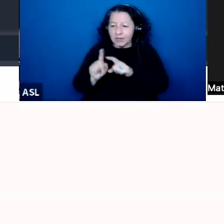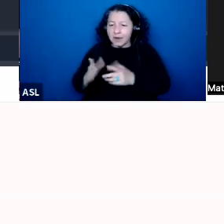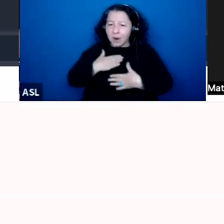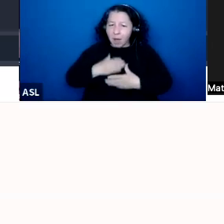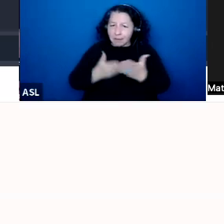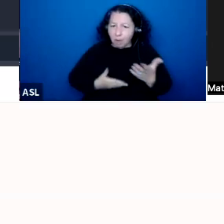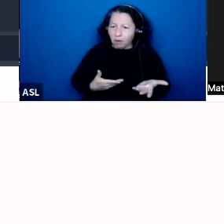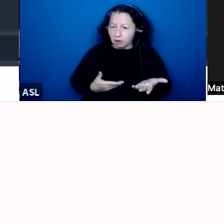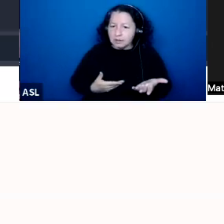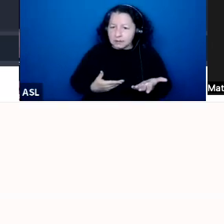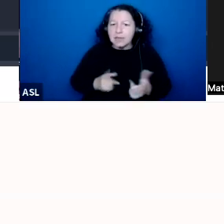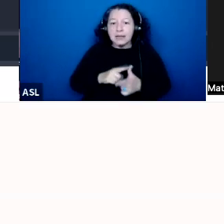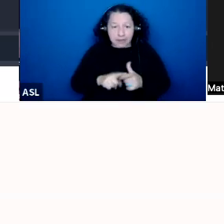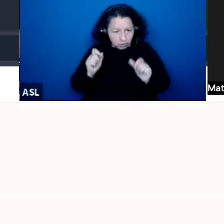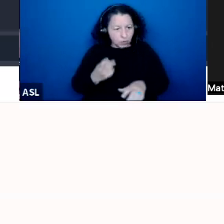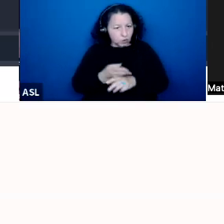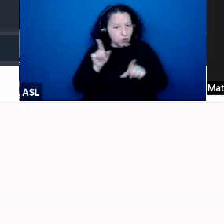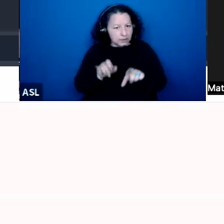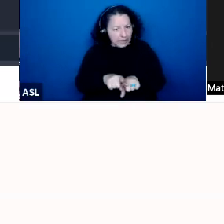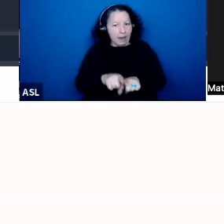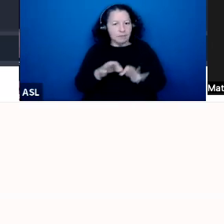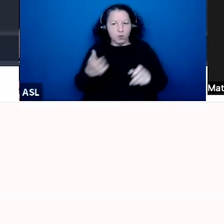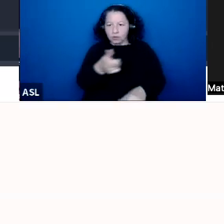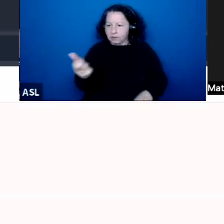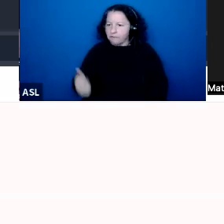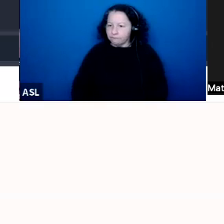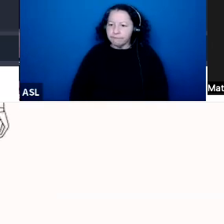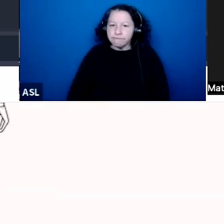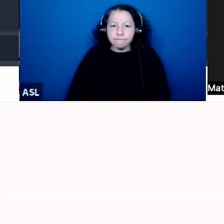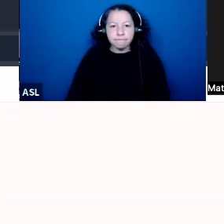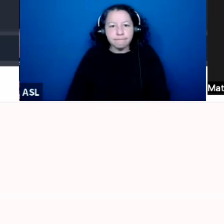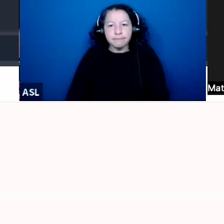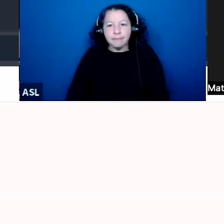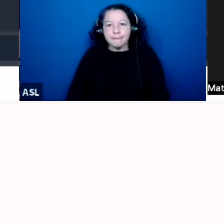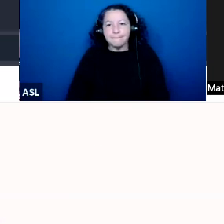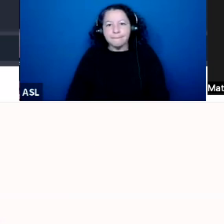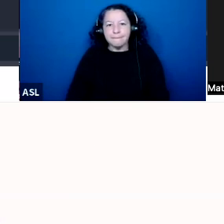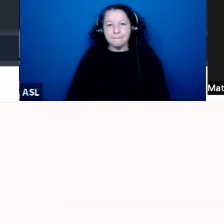use for those different body parts so that that you can then reflect that back.